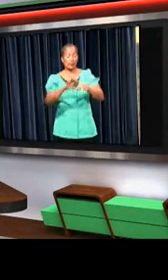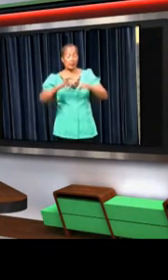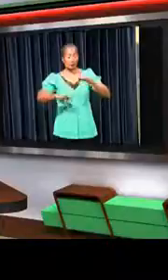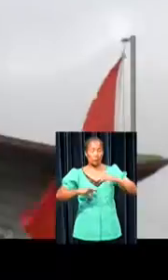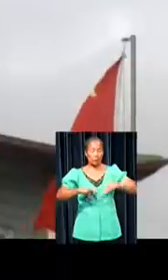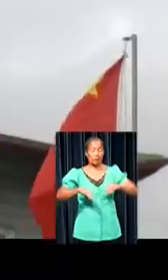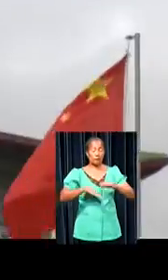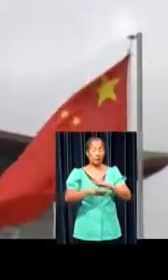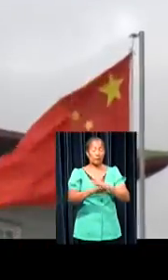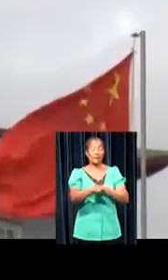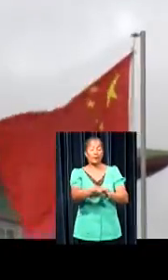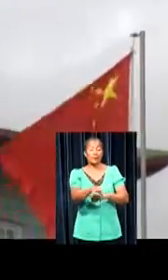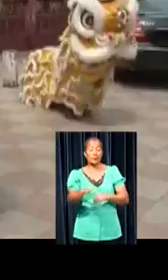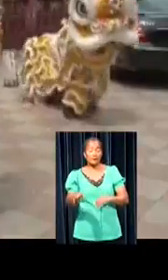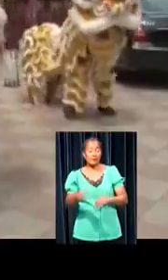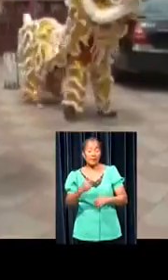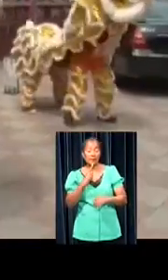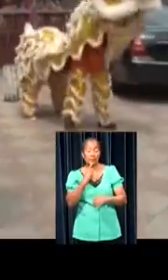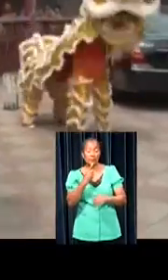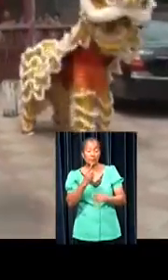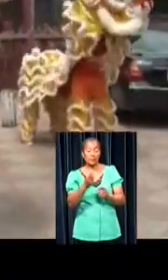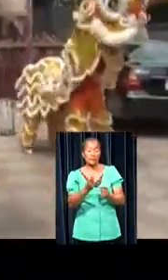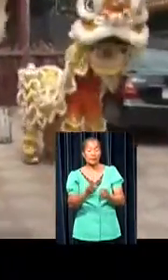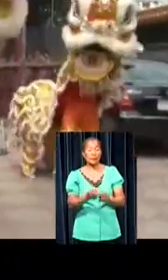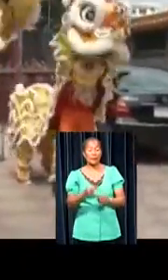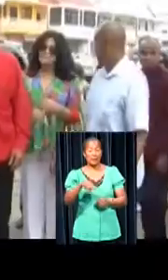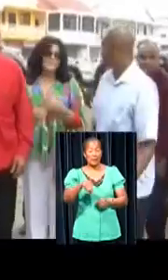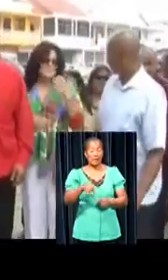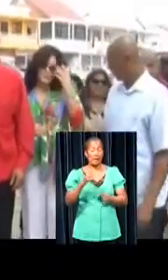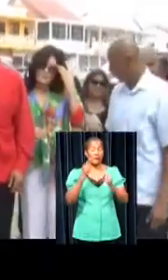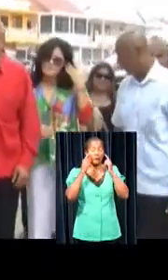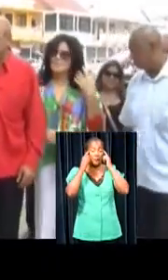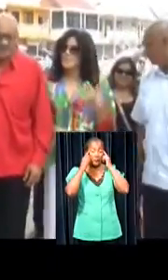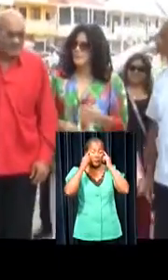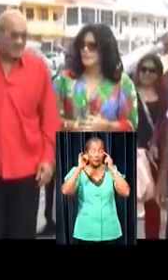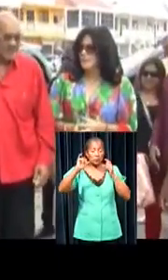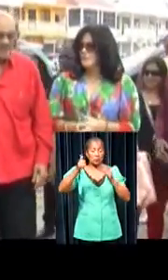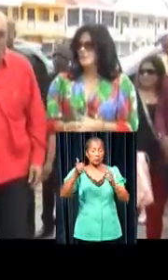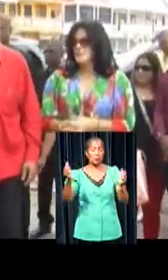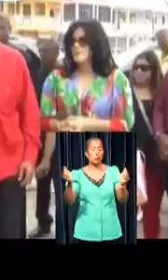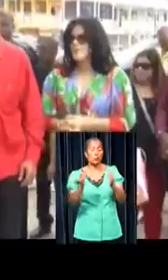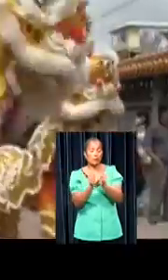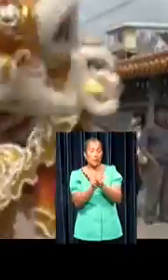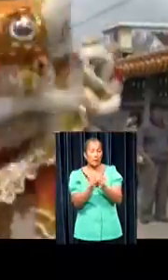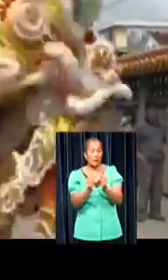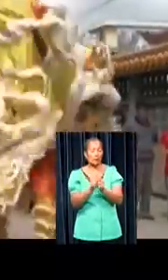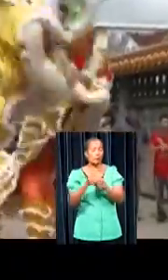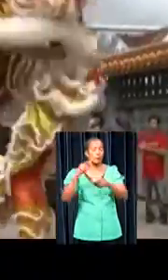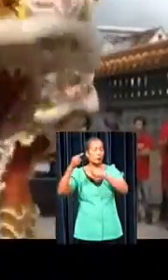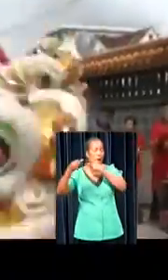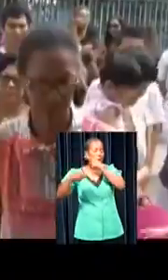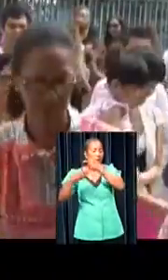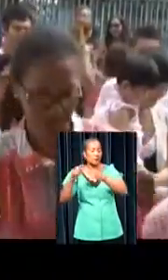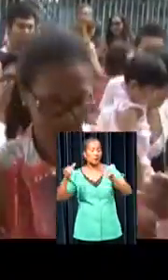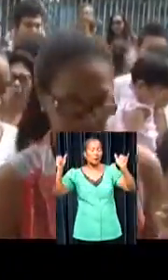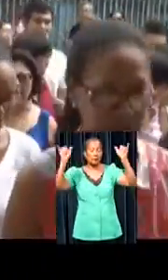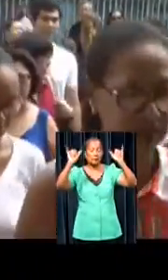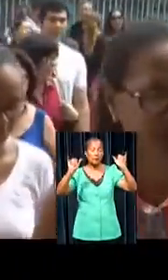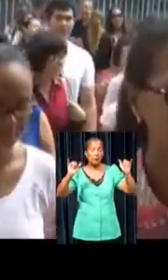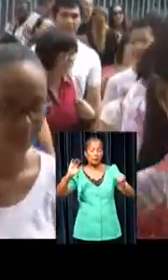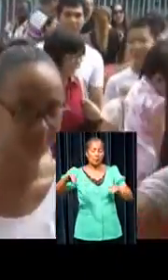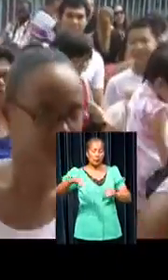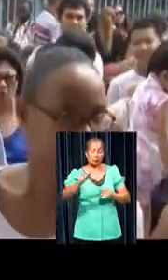Home Affairs has notified the public in a message. The Chinese New Year is traditionally